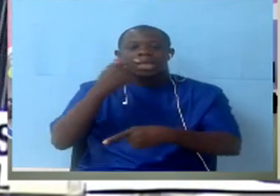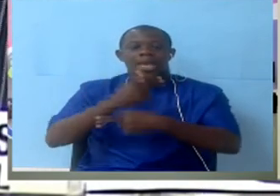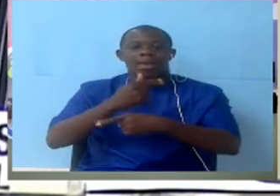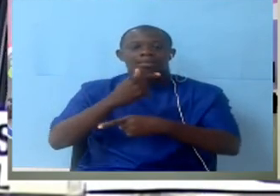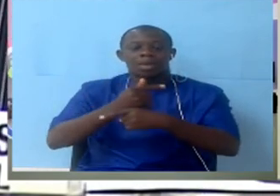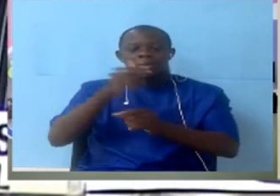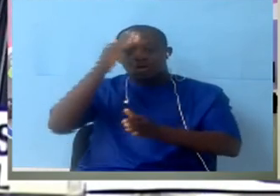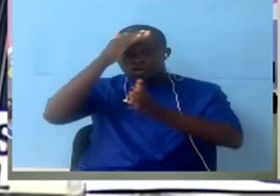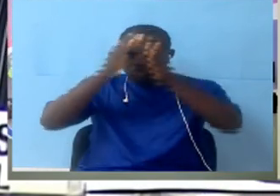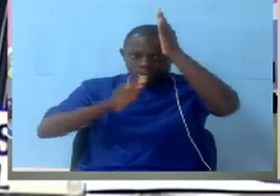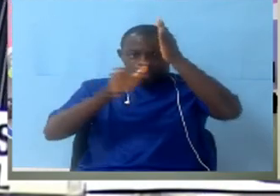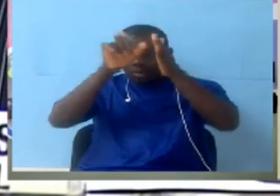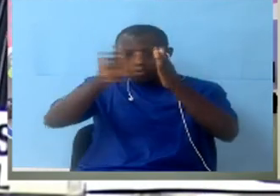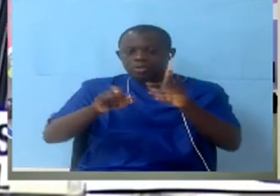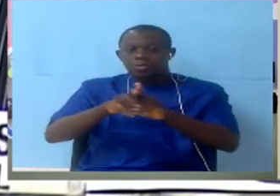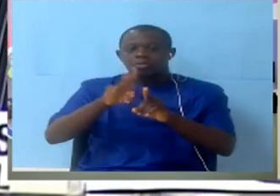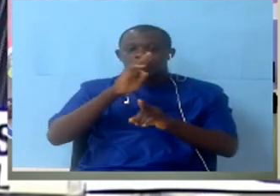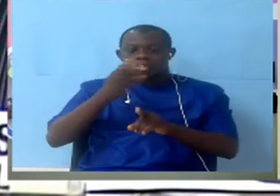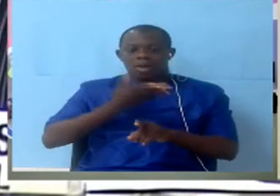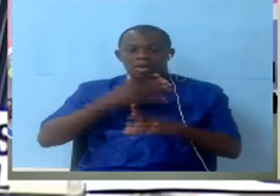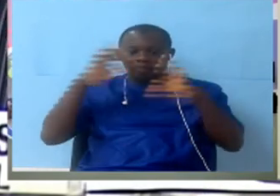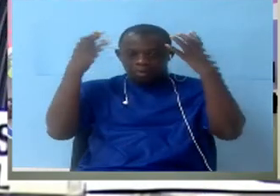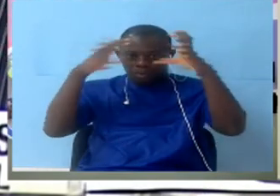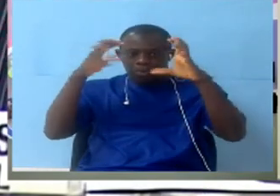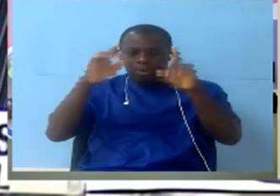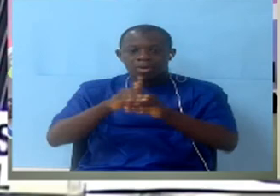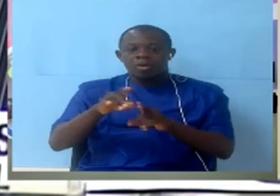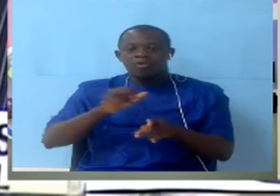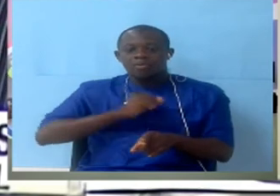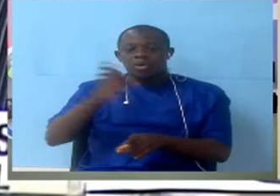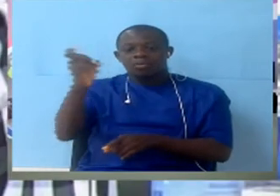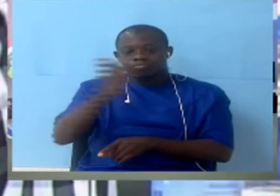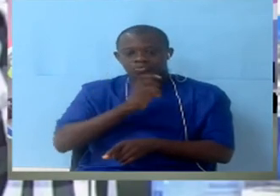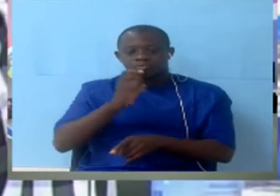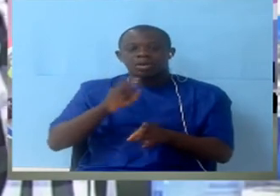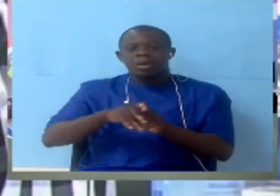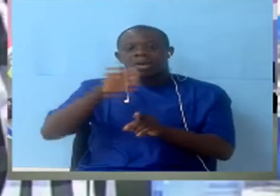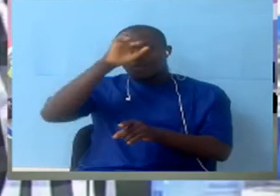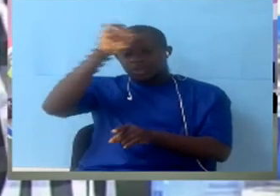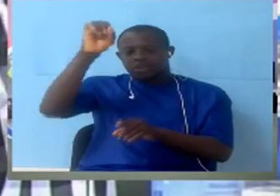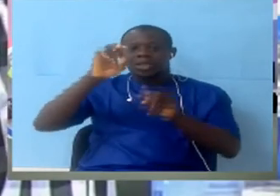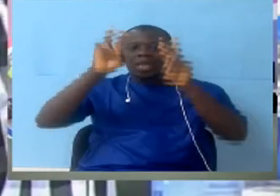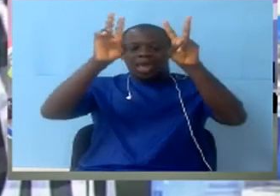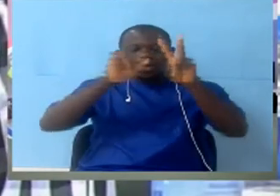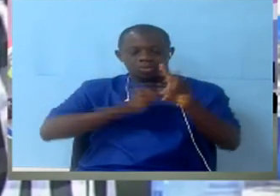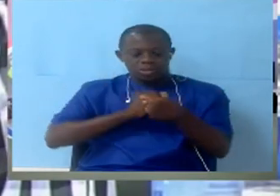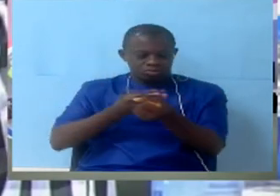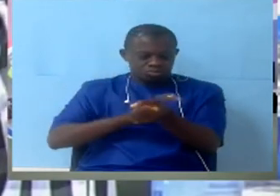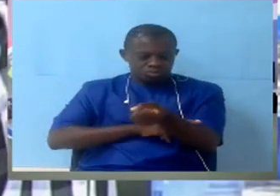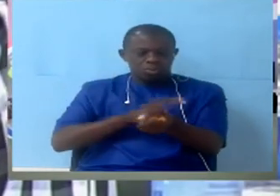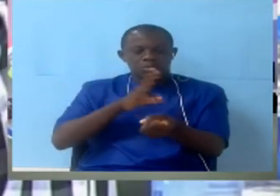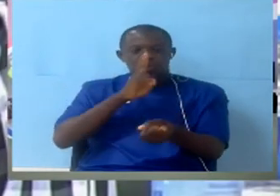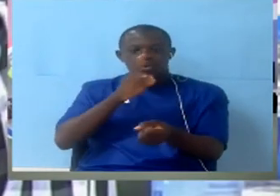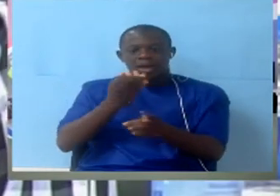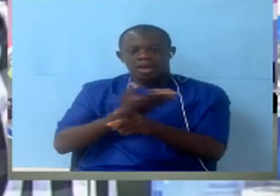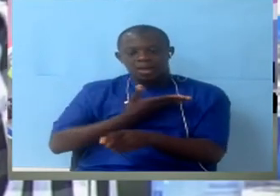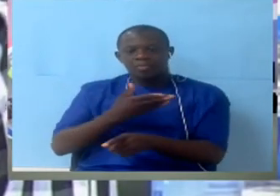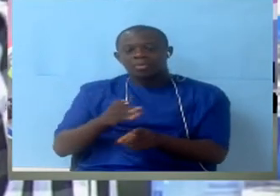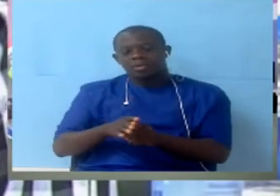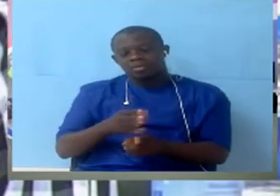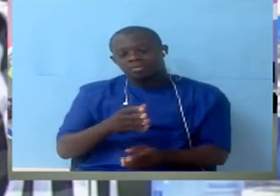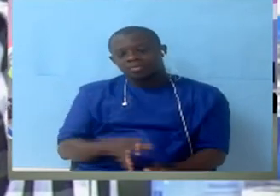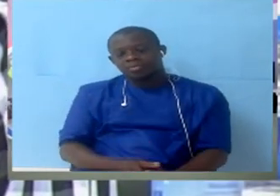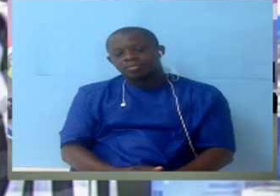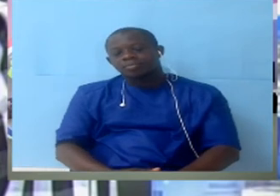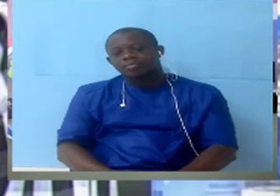nicking President Jammeh's sheep. Hani membe num marali num sojaro la num Usman Baji wa fon e kibaro di na television bumbaro wala nyinde